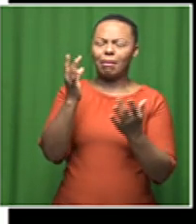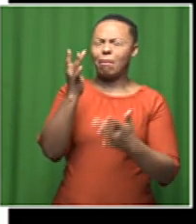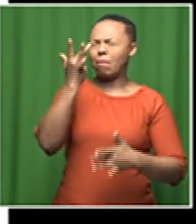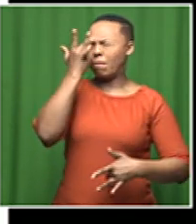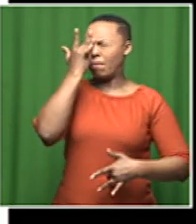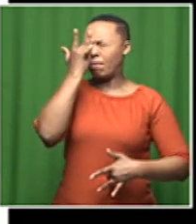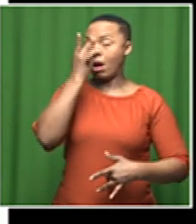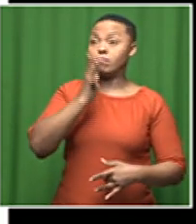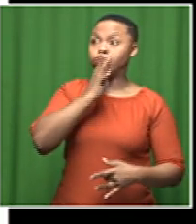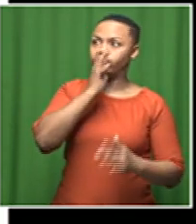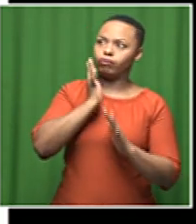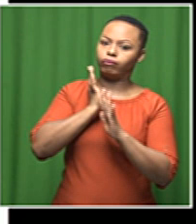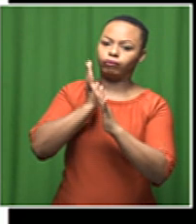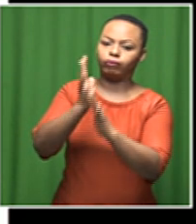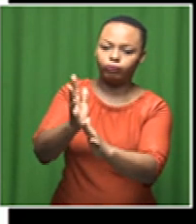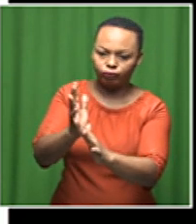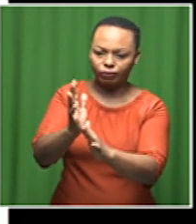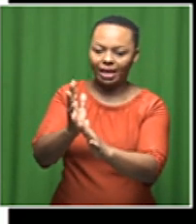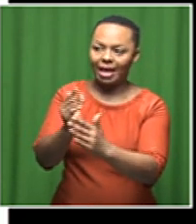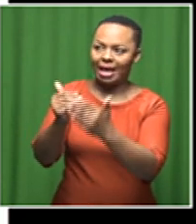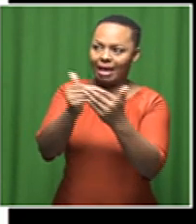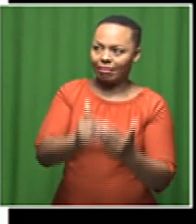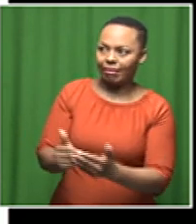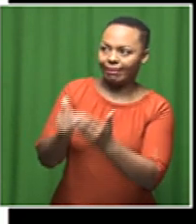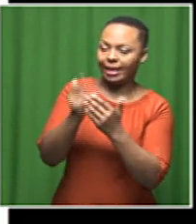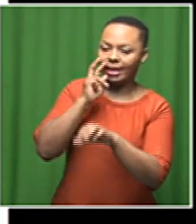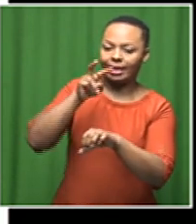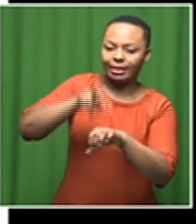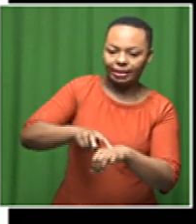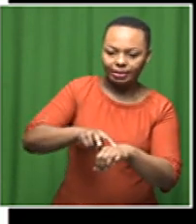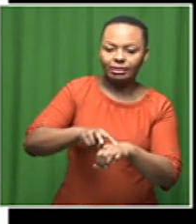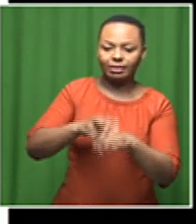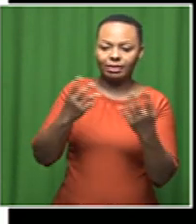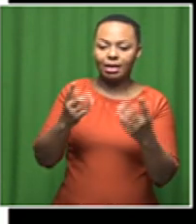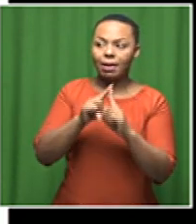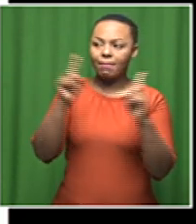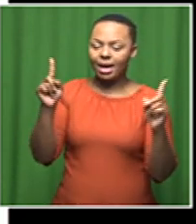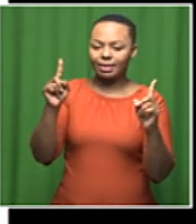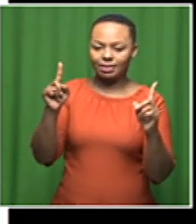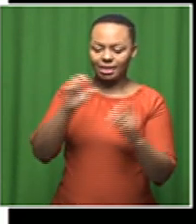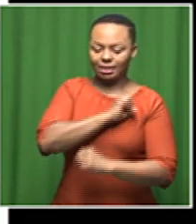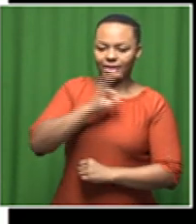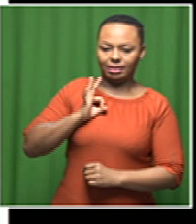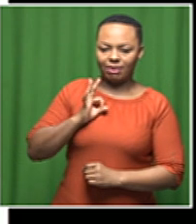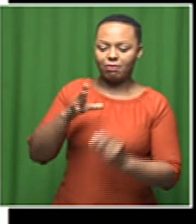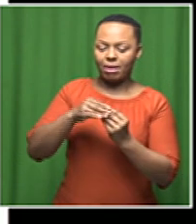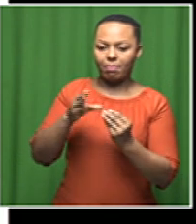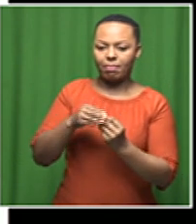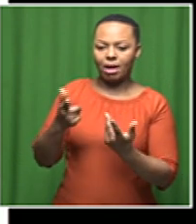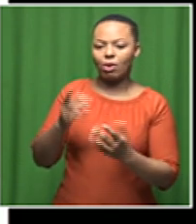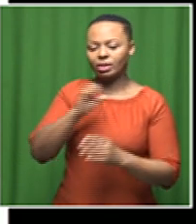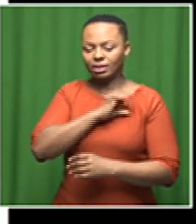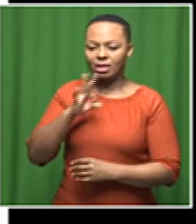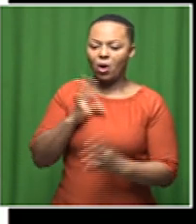our facilities and needing care. This has the few number of staff members and resources, as compared